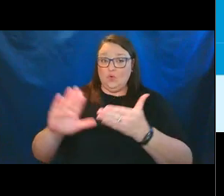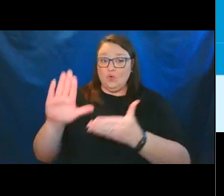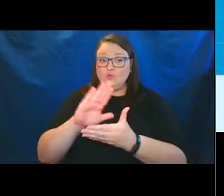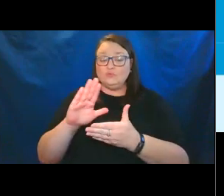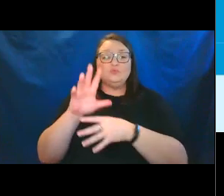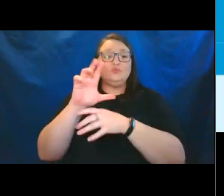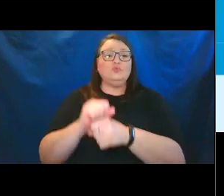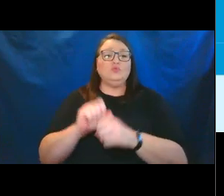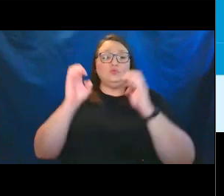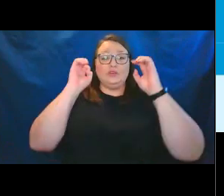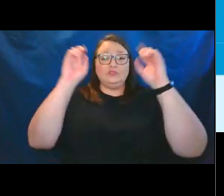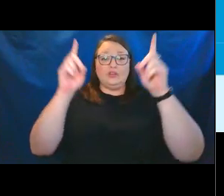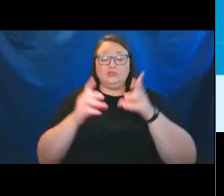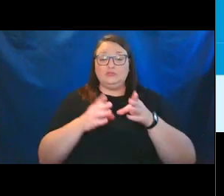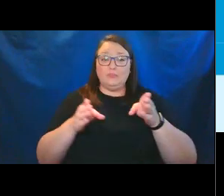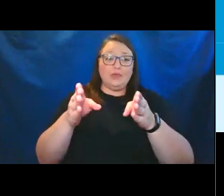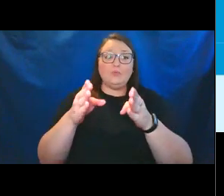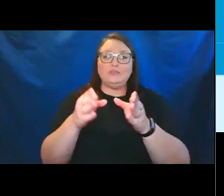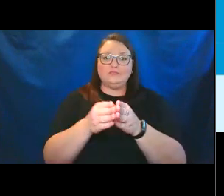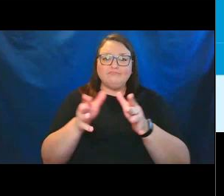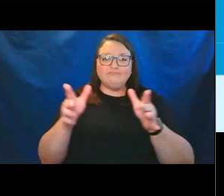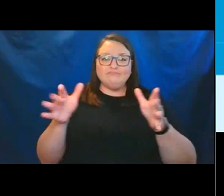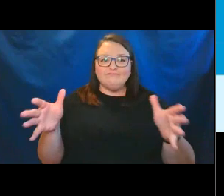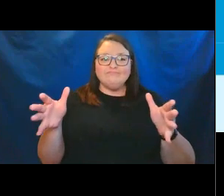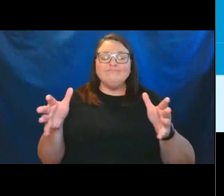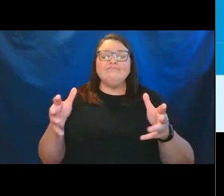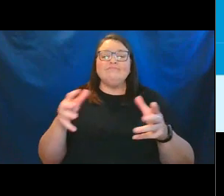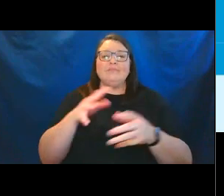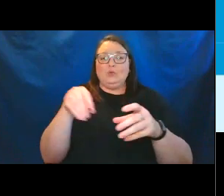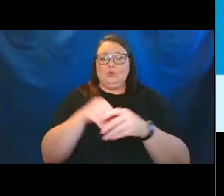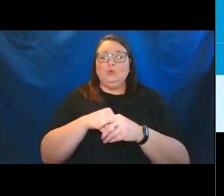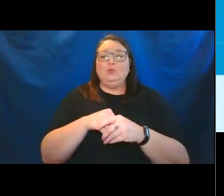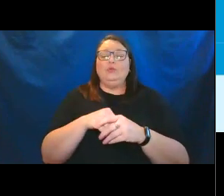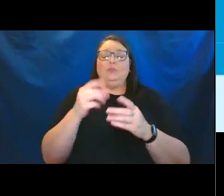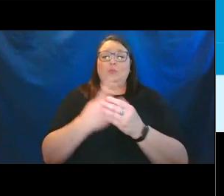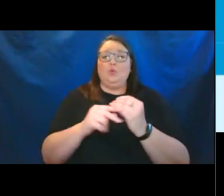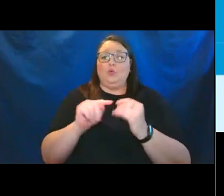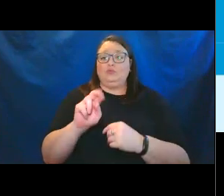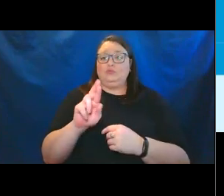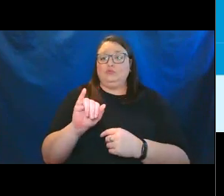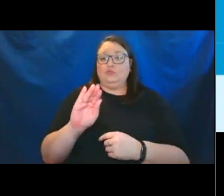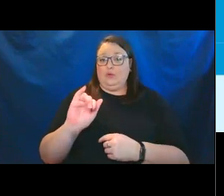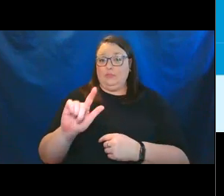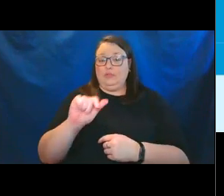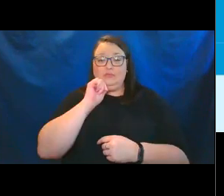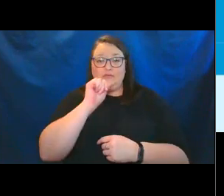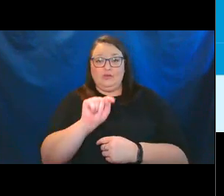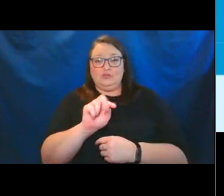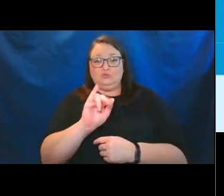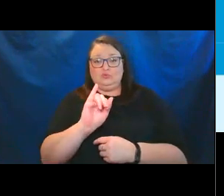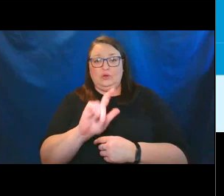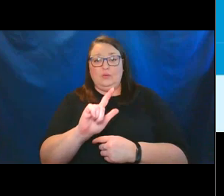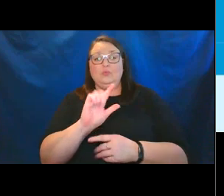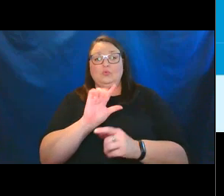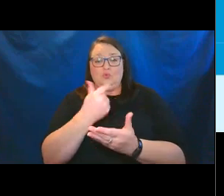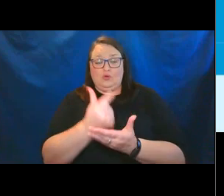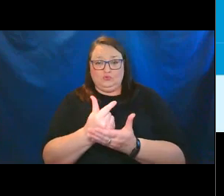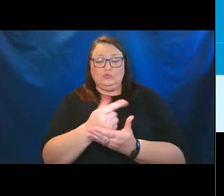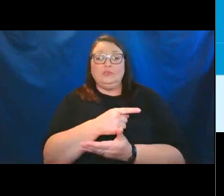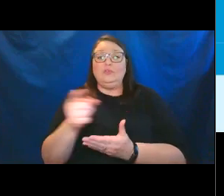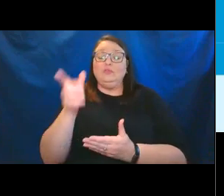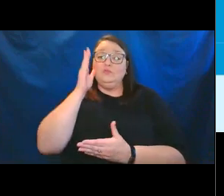education pathways by incorporating a holistic approach to train both tribal and non-tribal graduates. These future employees